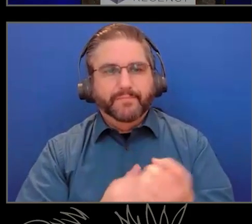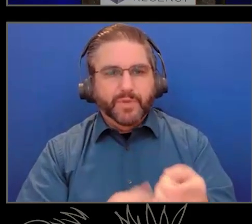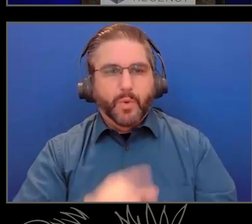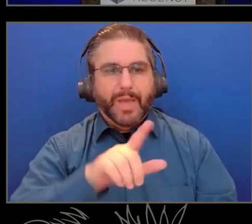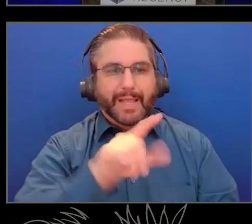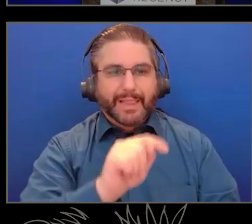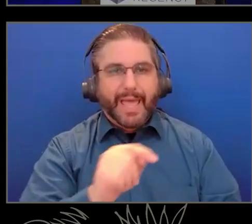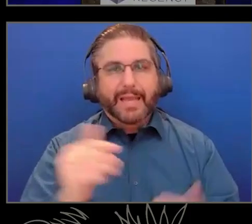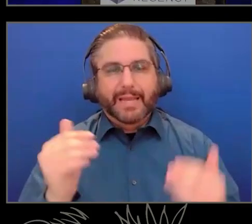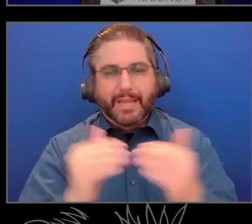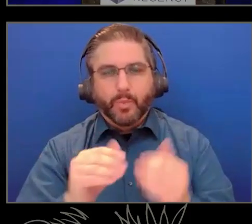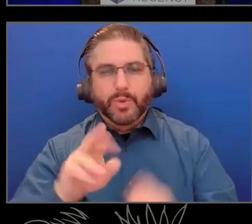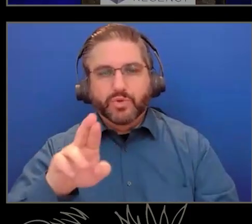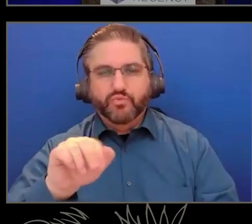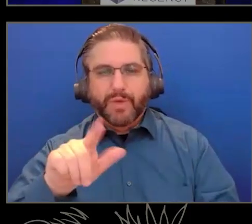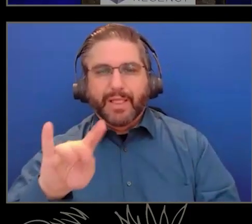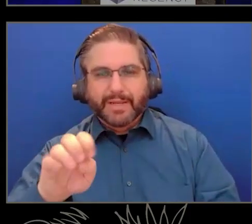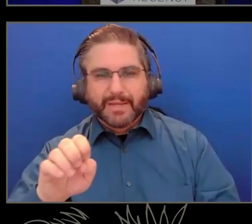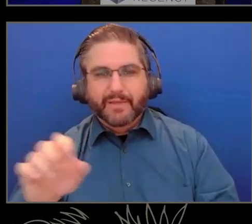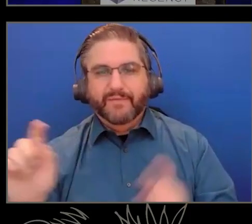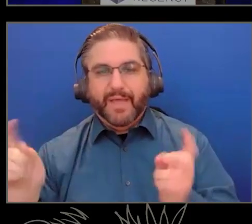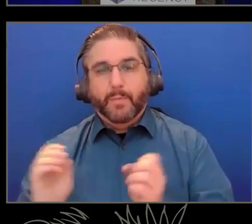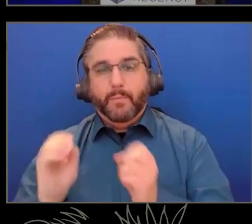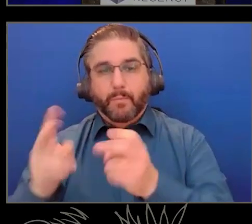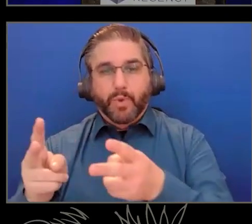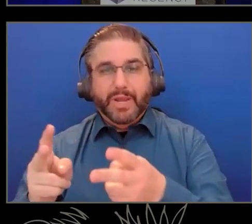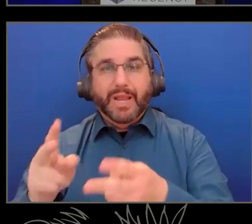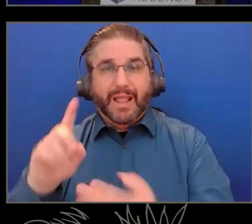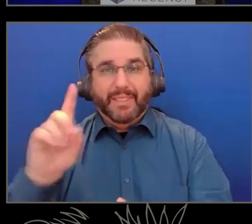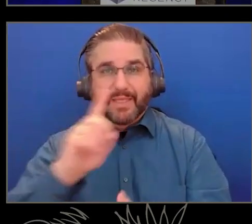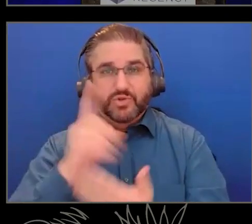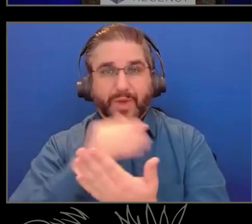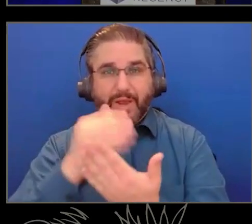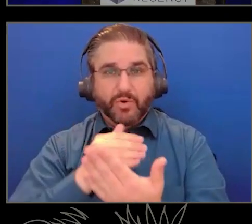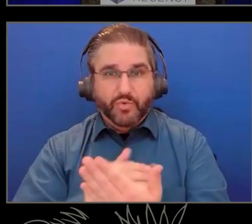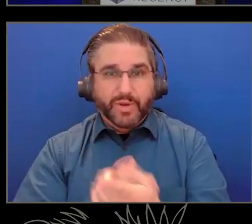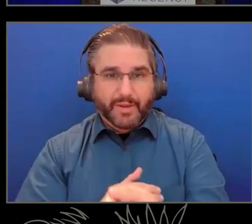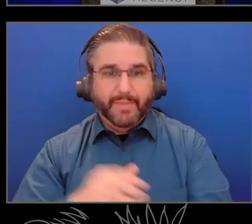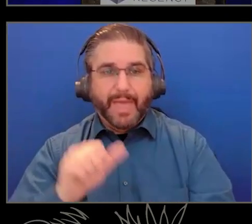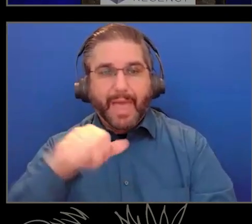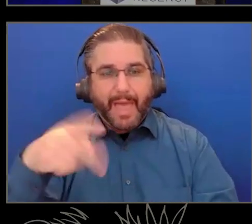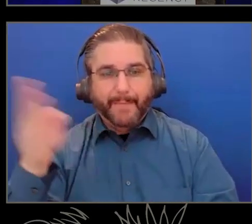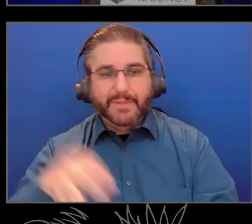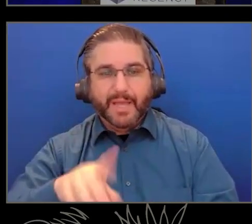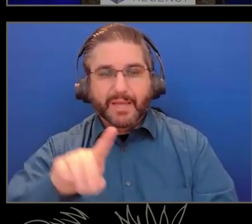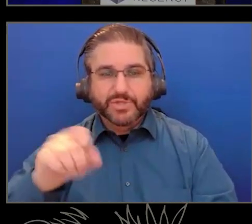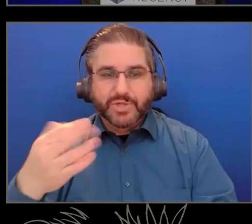and here we're going to pass in the directory that we're in, which is going to be app/dashboard.